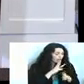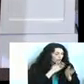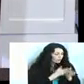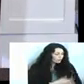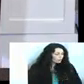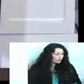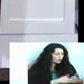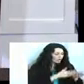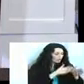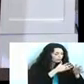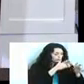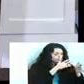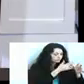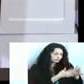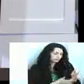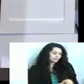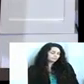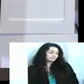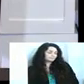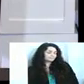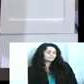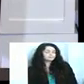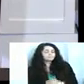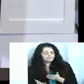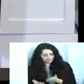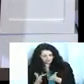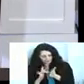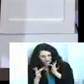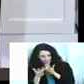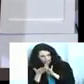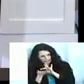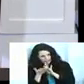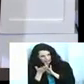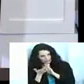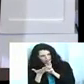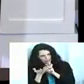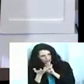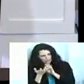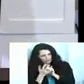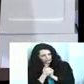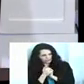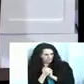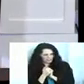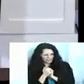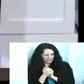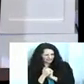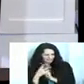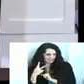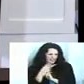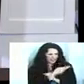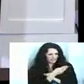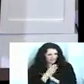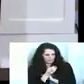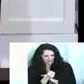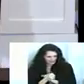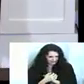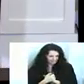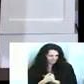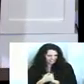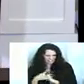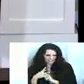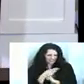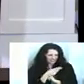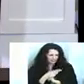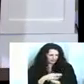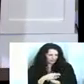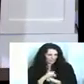So Jesus is there, and he's going to cut through some of the BS. He's going to cut through some